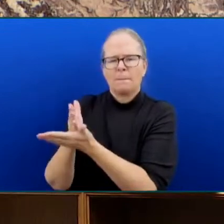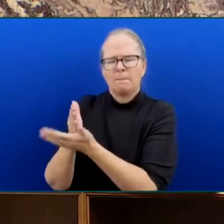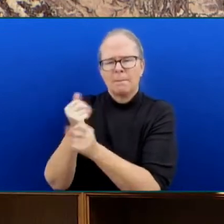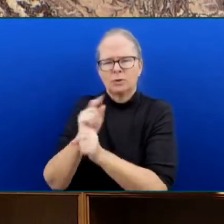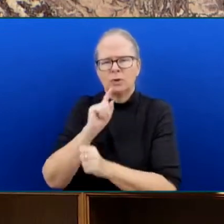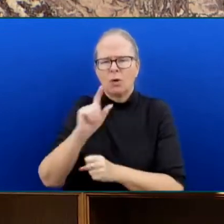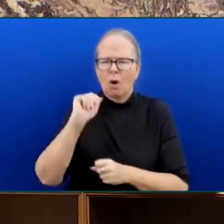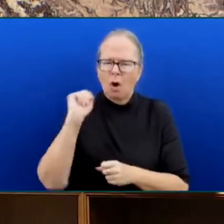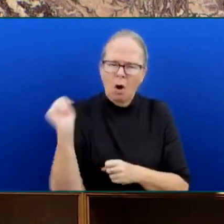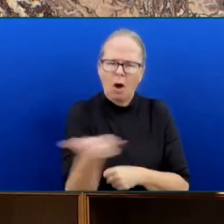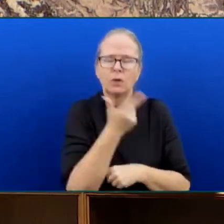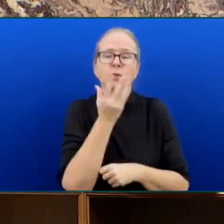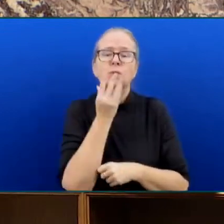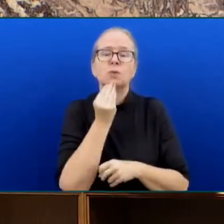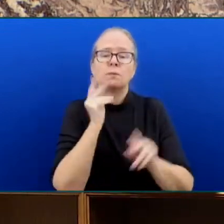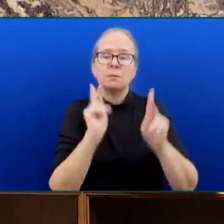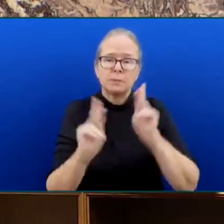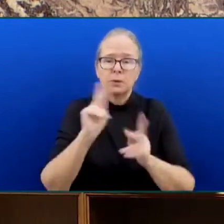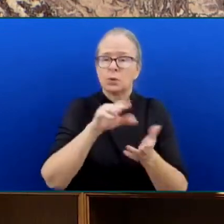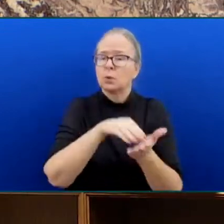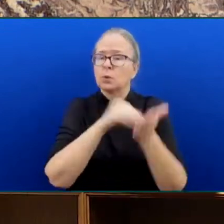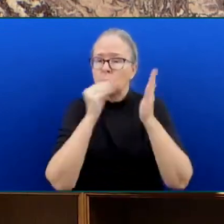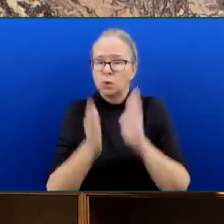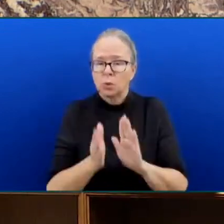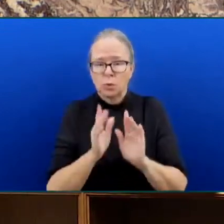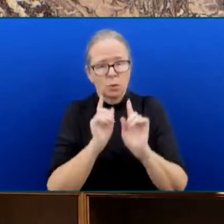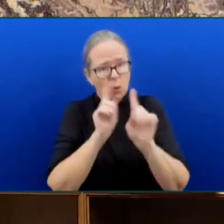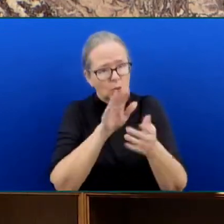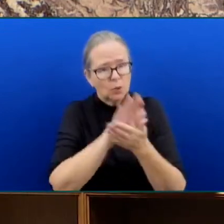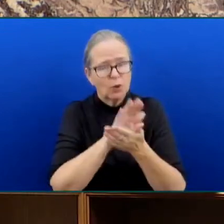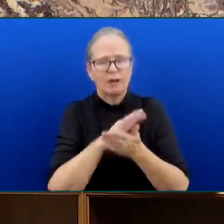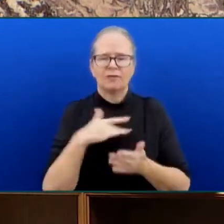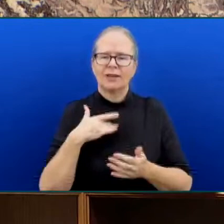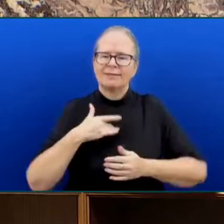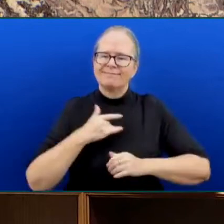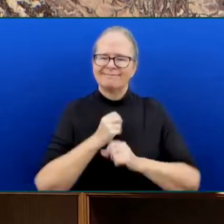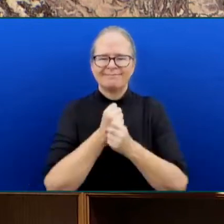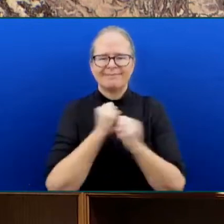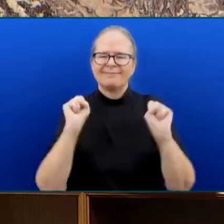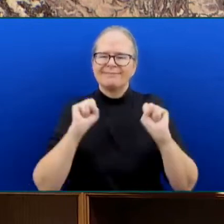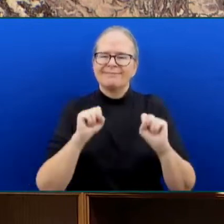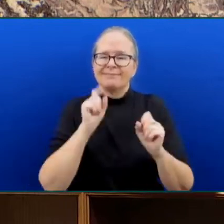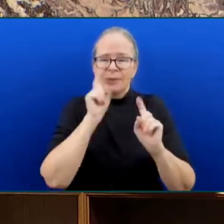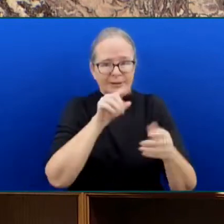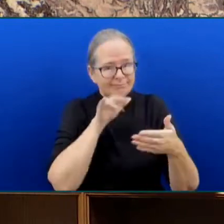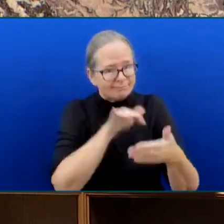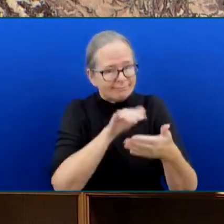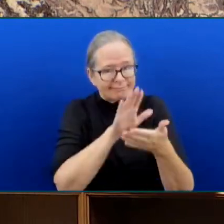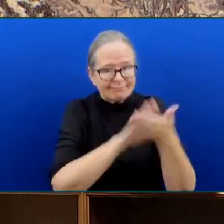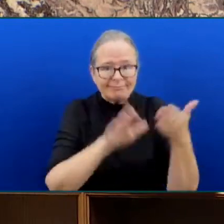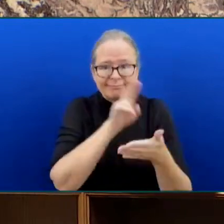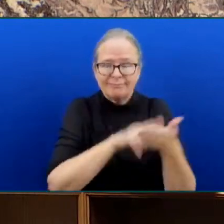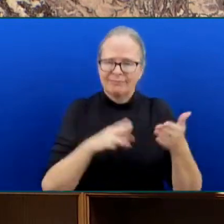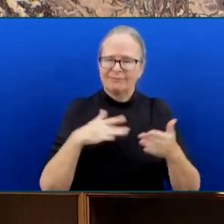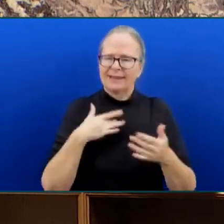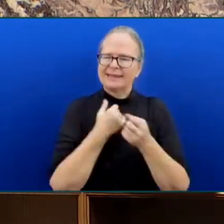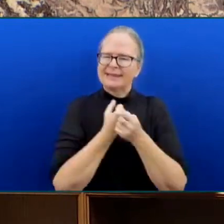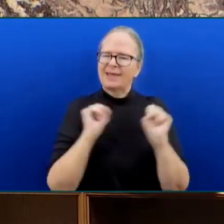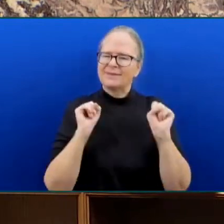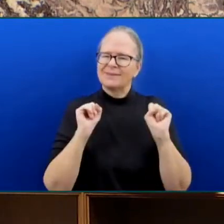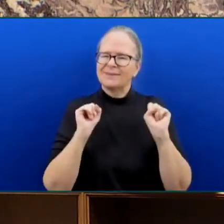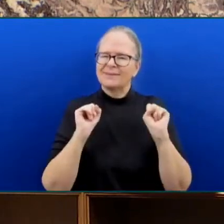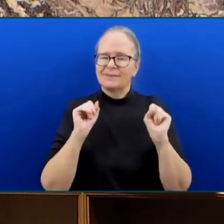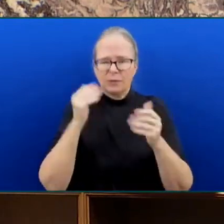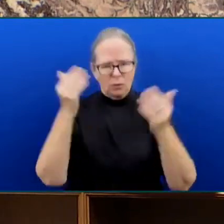Jewish person anywhere in this province feels unsafe or unwelcome. Anything less is a failure in our responsibilities